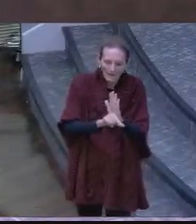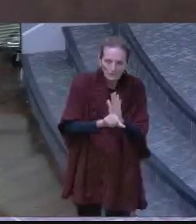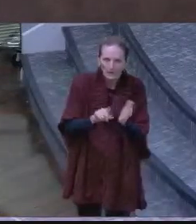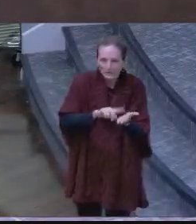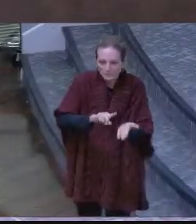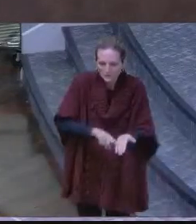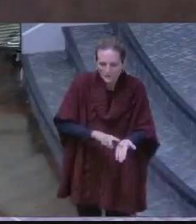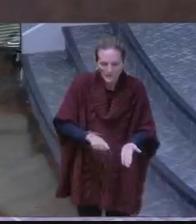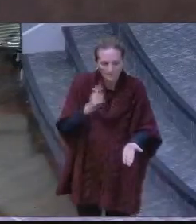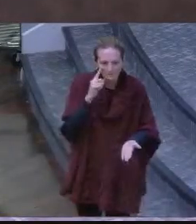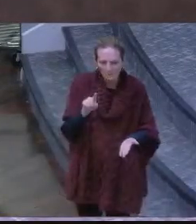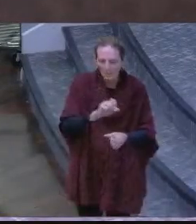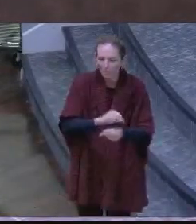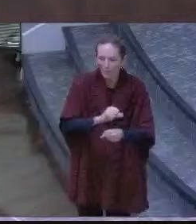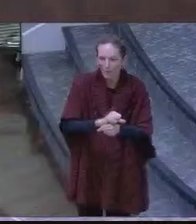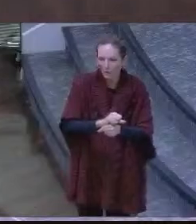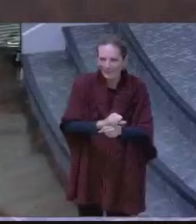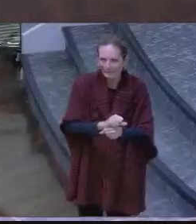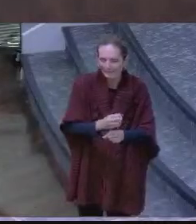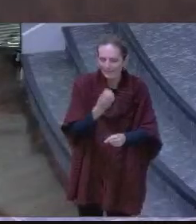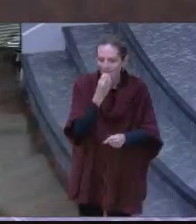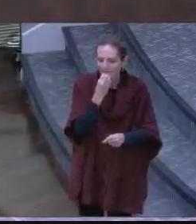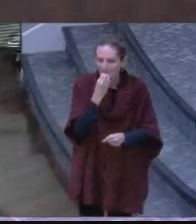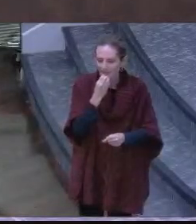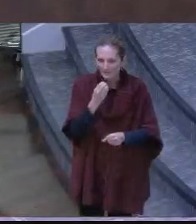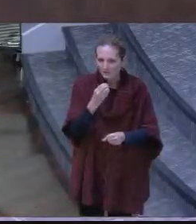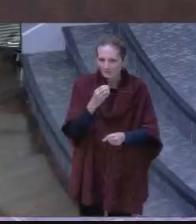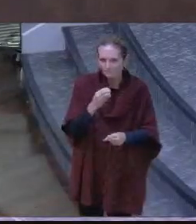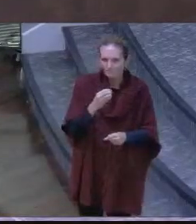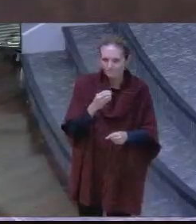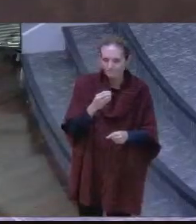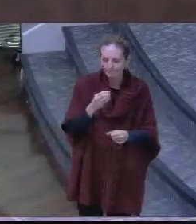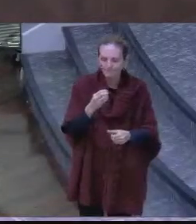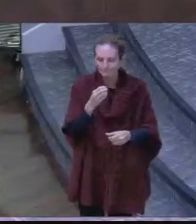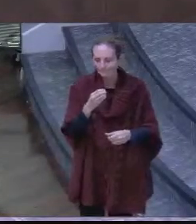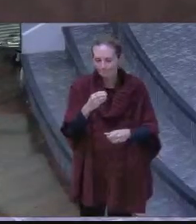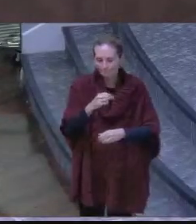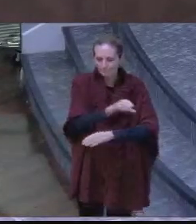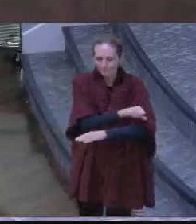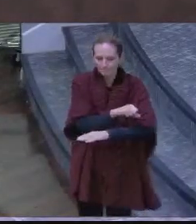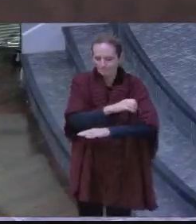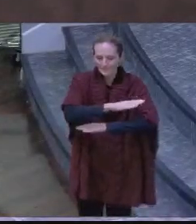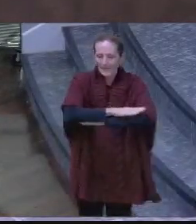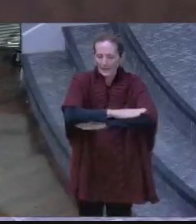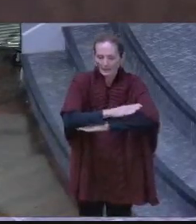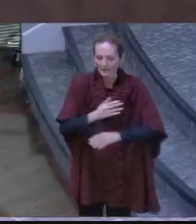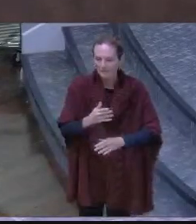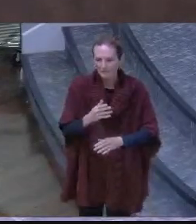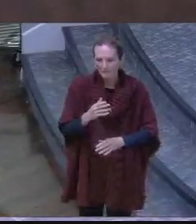working in a concession stand. That's one that I have a concern about. And then I'm basically concerned about